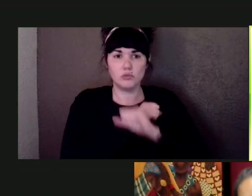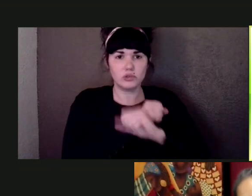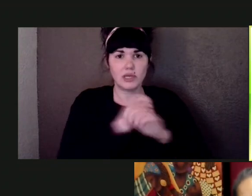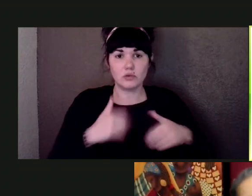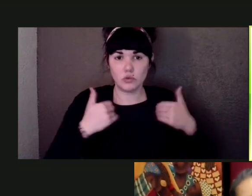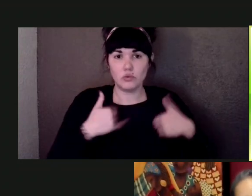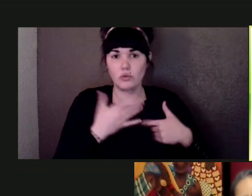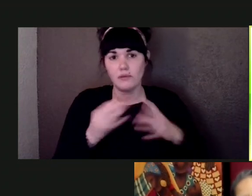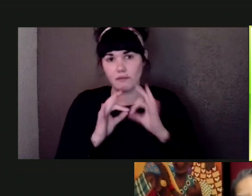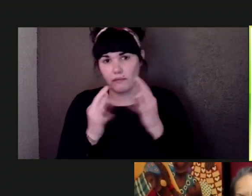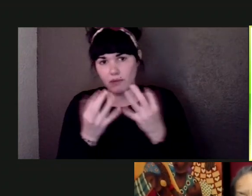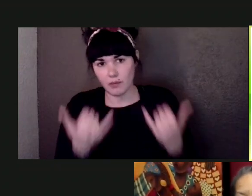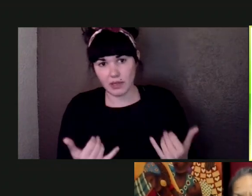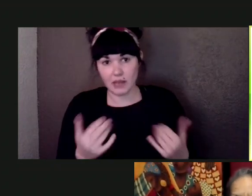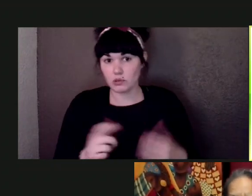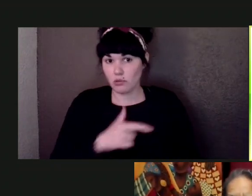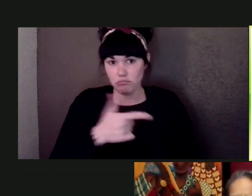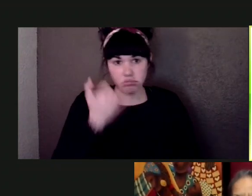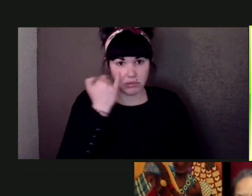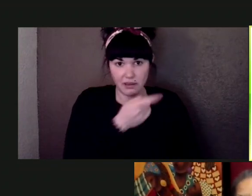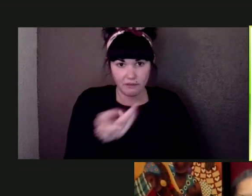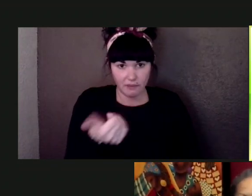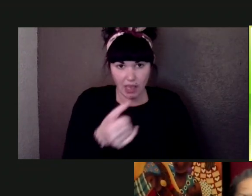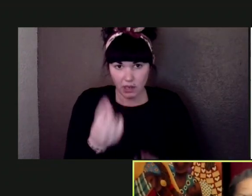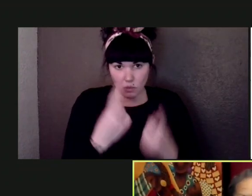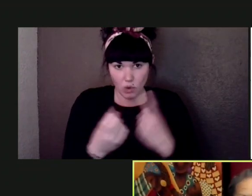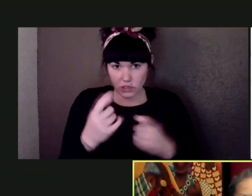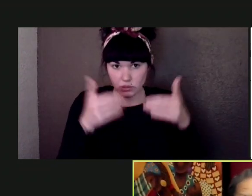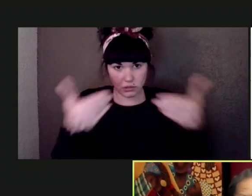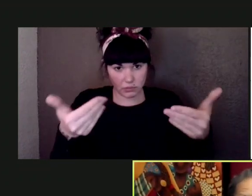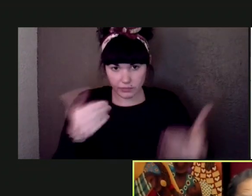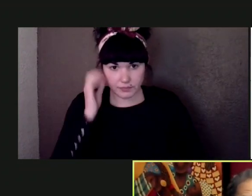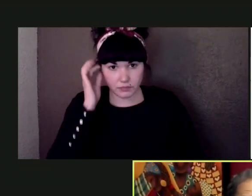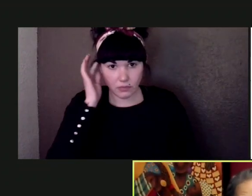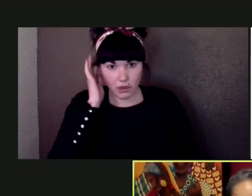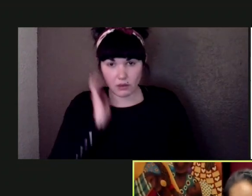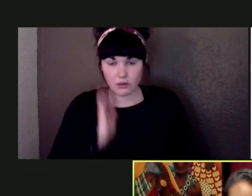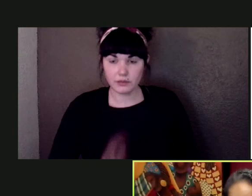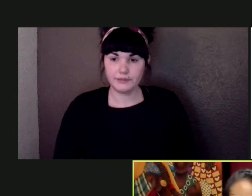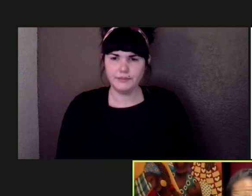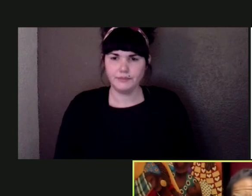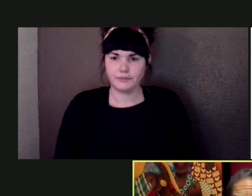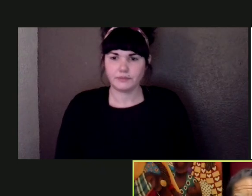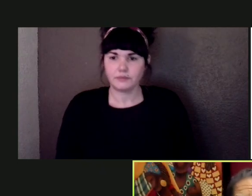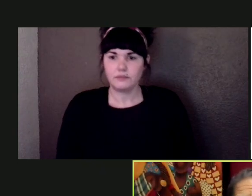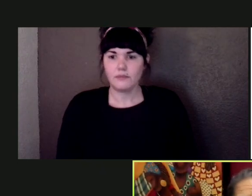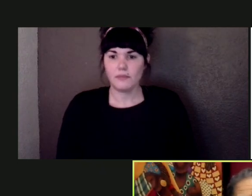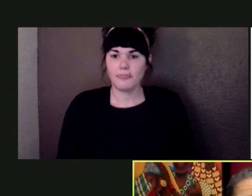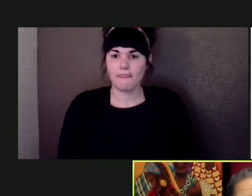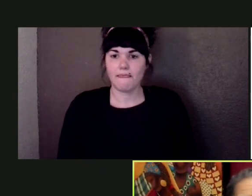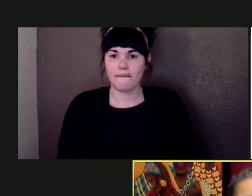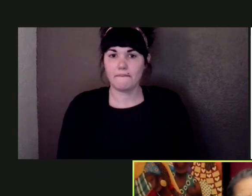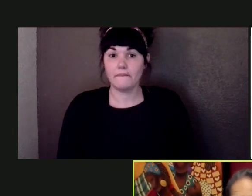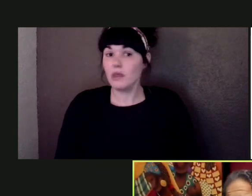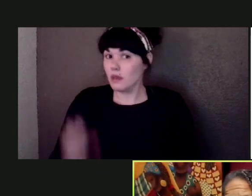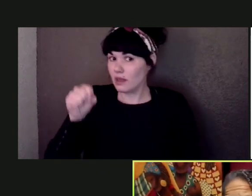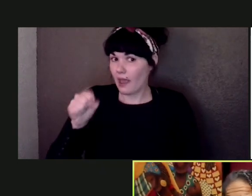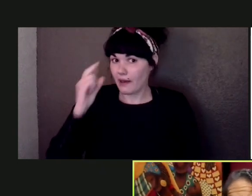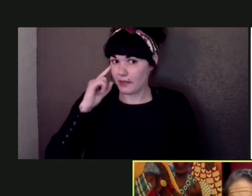open it up for questions for anyone, uh, if there are any out there. Yeah. Um, and so while I think Christine or others are pulling the questions together,